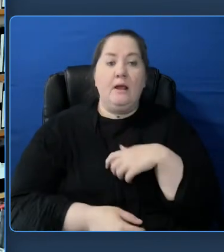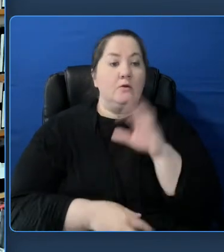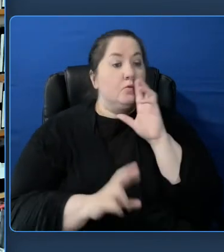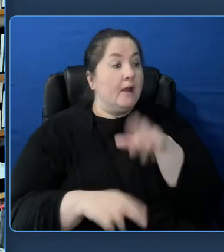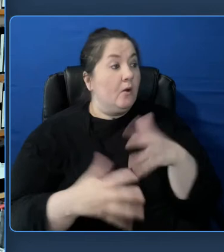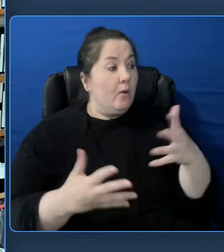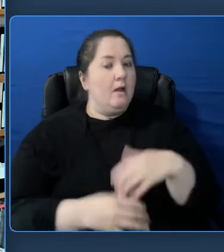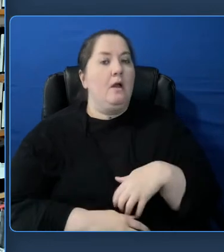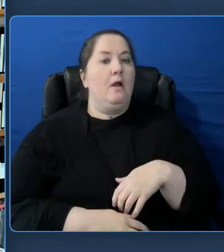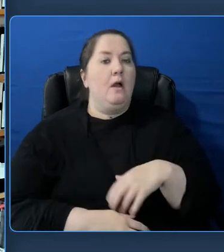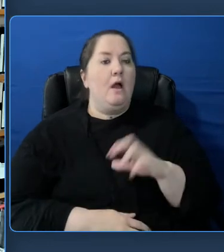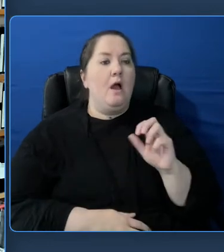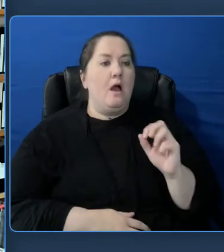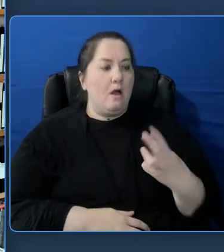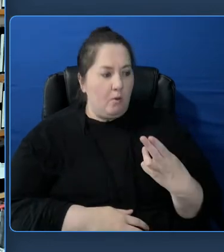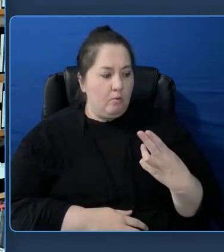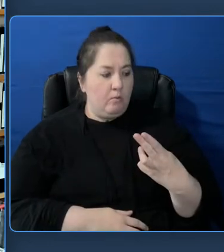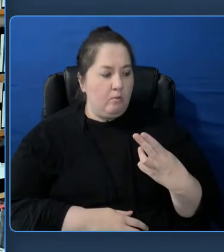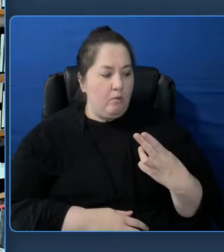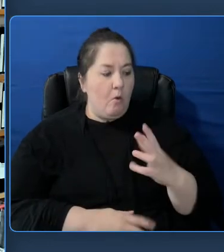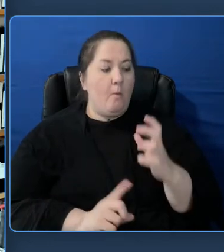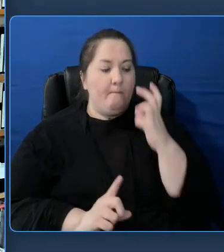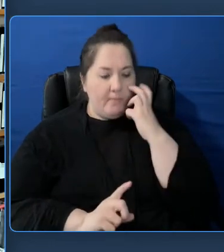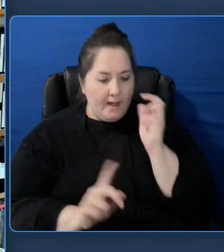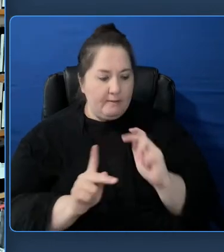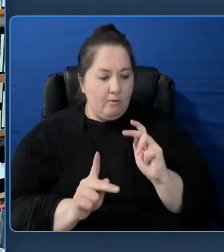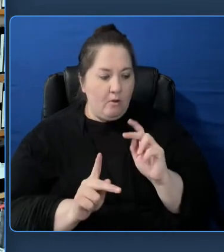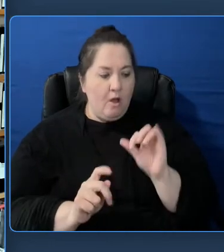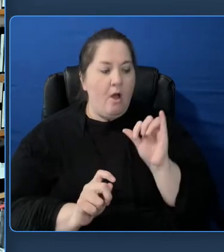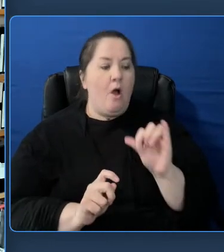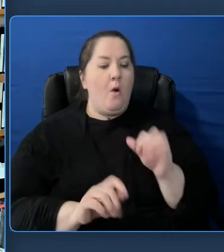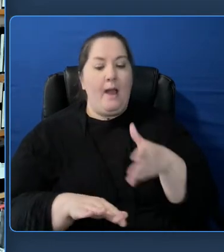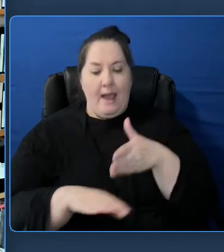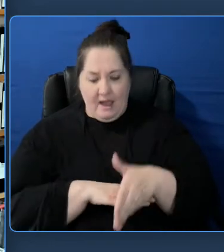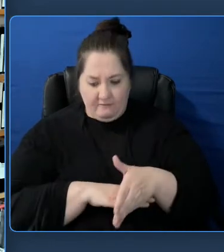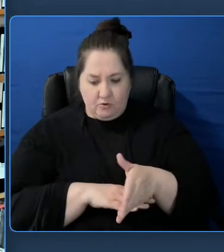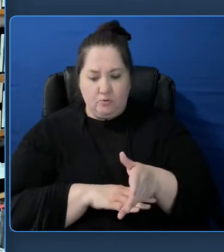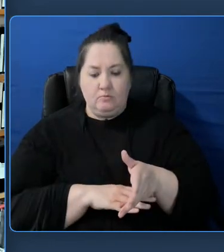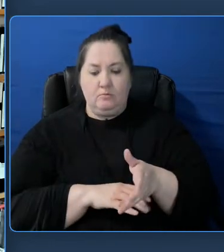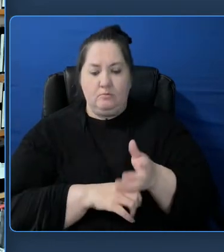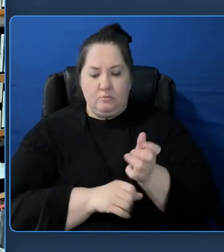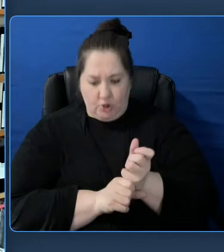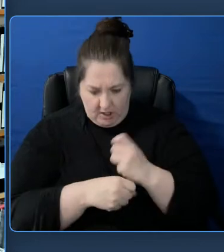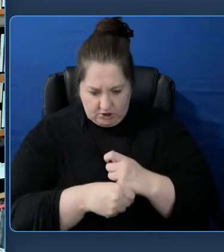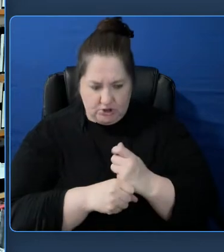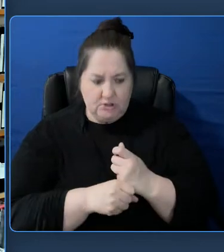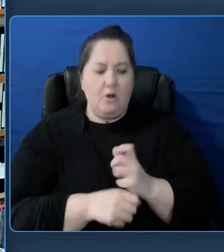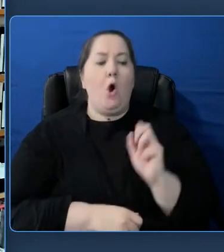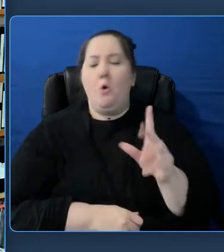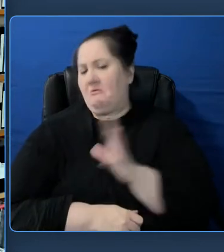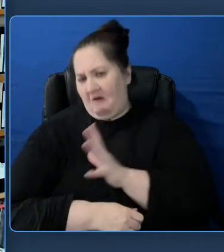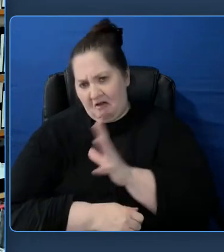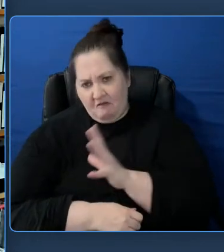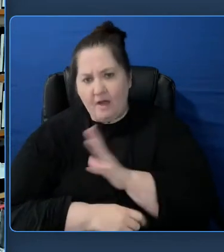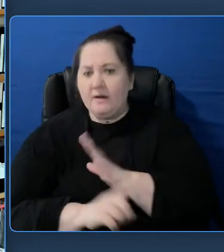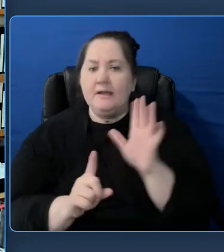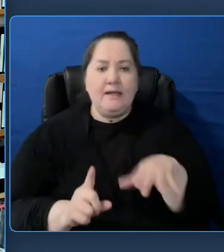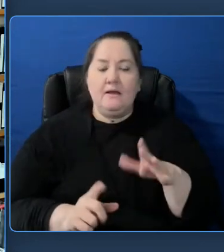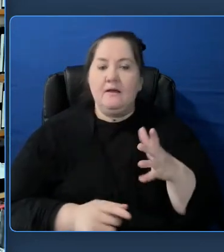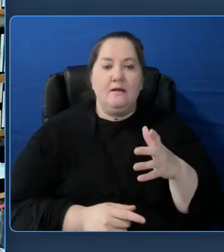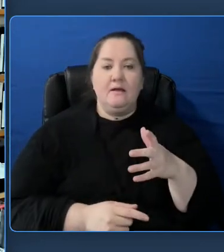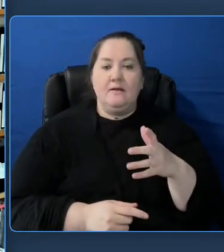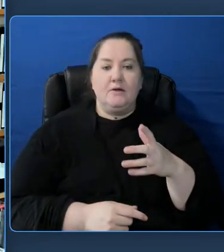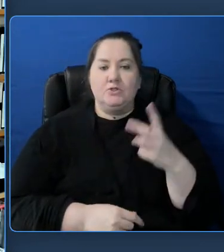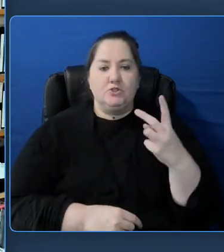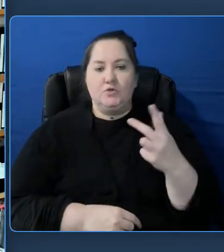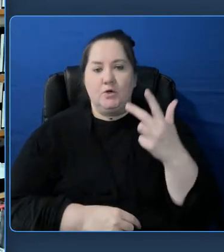was, oh, blind people. Oh, post-production. Okay, fine. Yeah, you know, he was already two